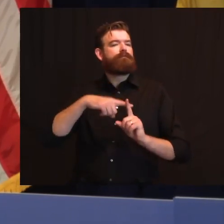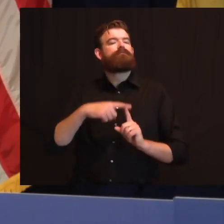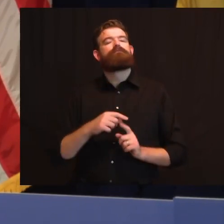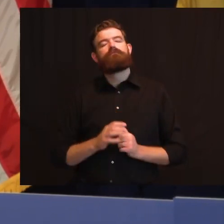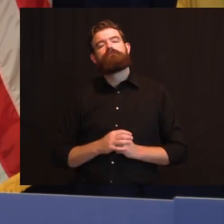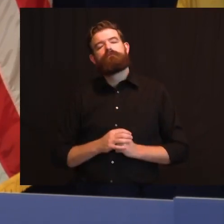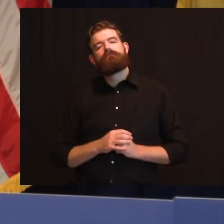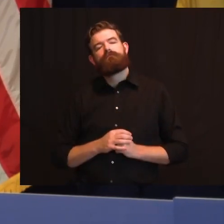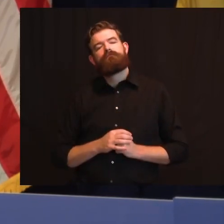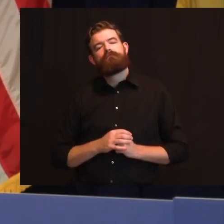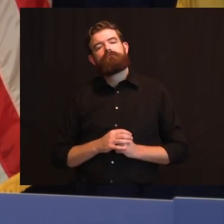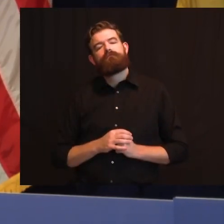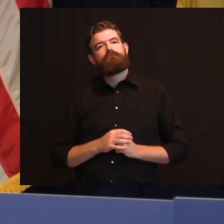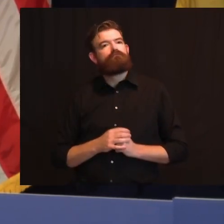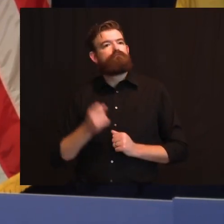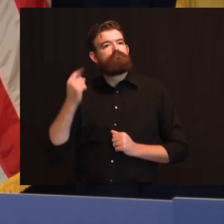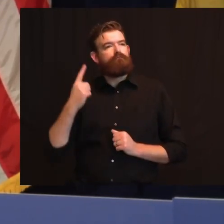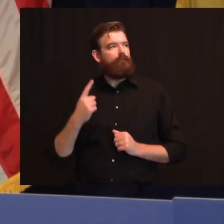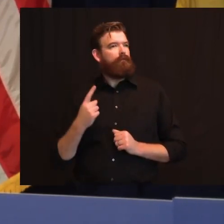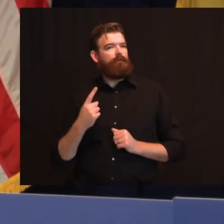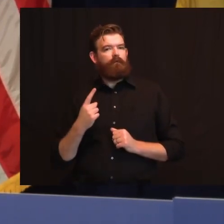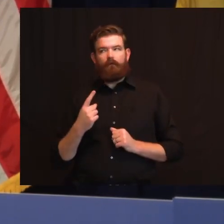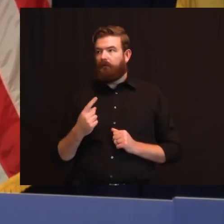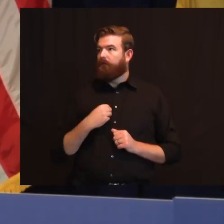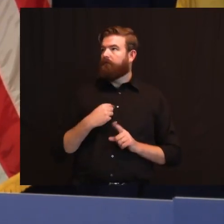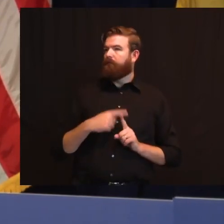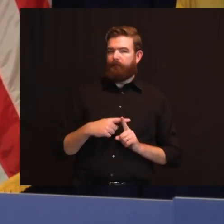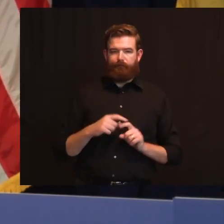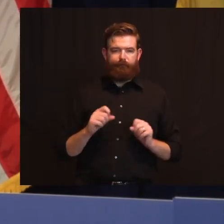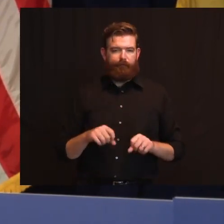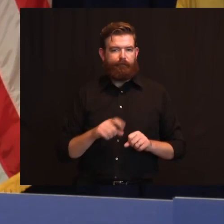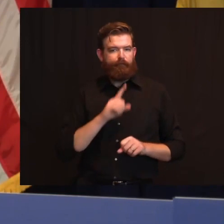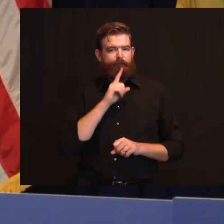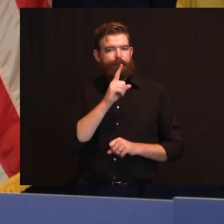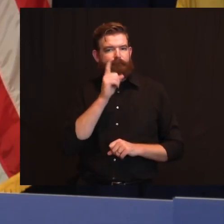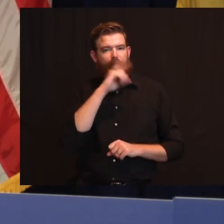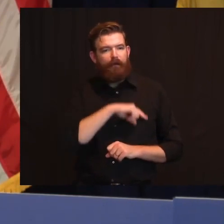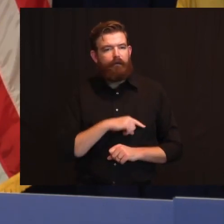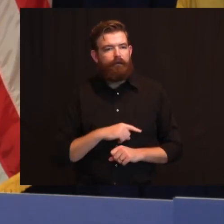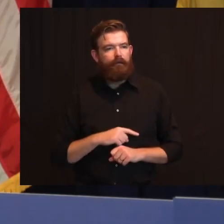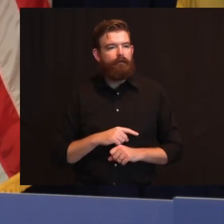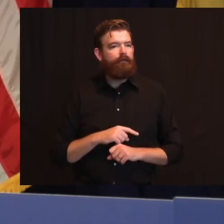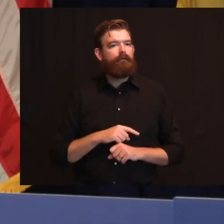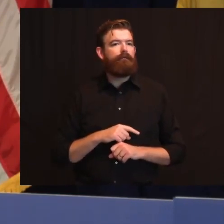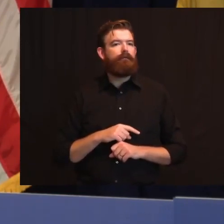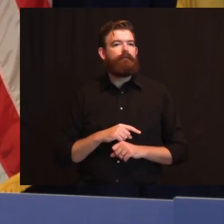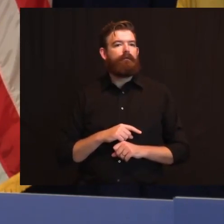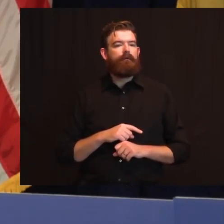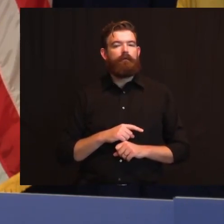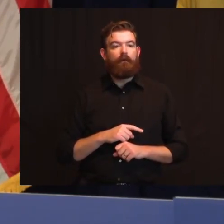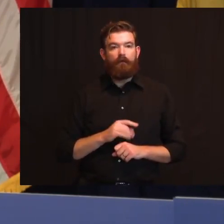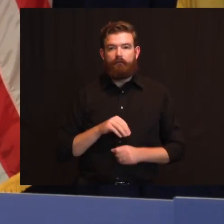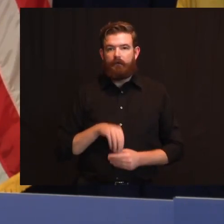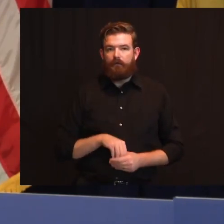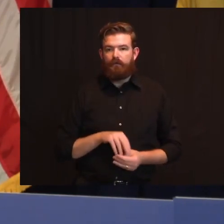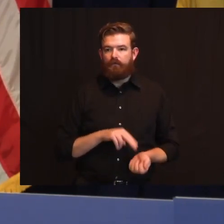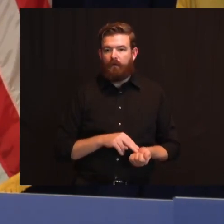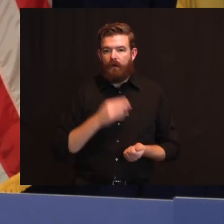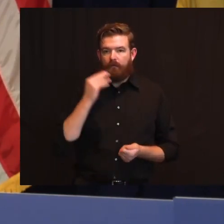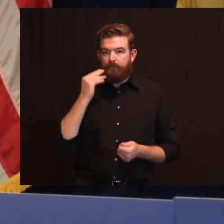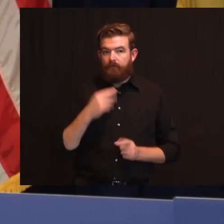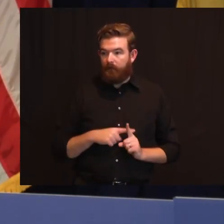is told that they're positive, it has lots of effect on them and the people around them. If they're in a nursing home or someplace like that, it has a lot of effect on the people